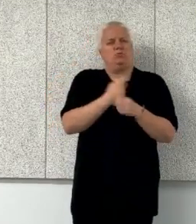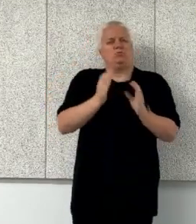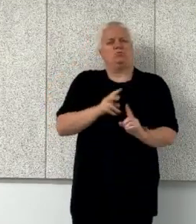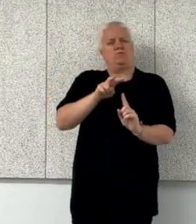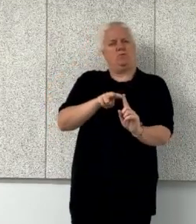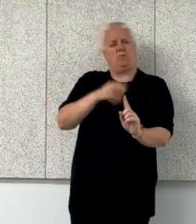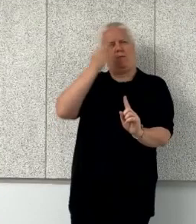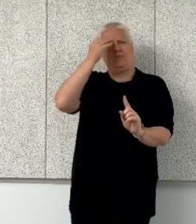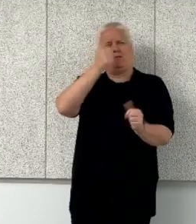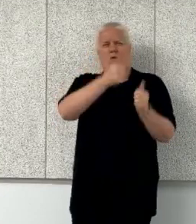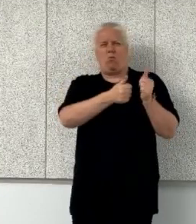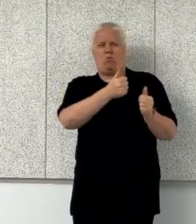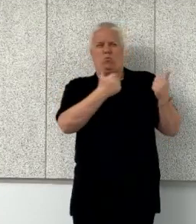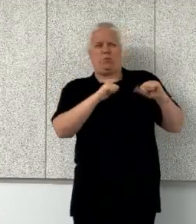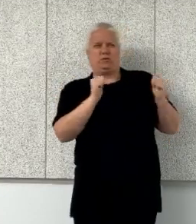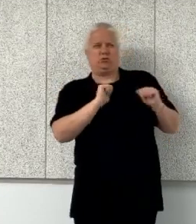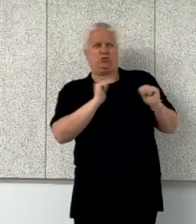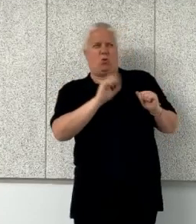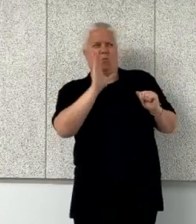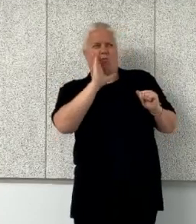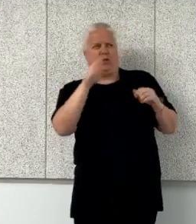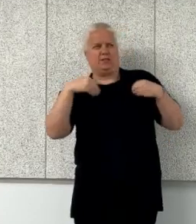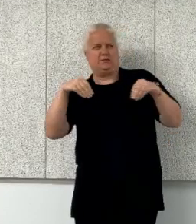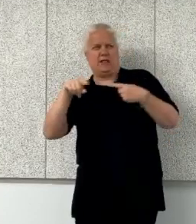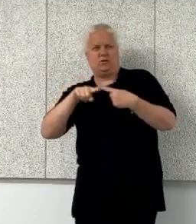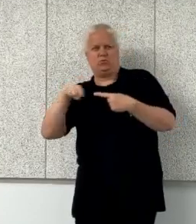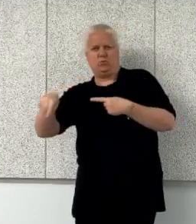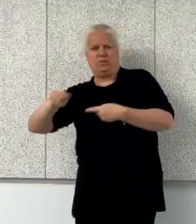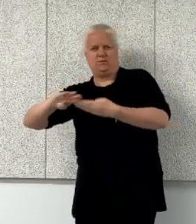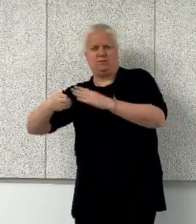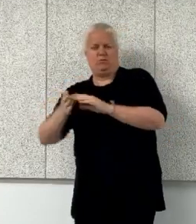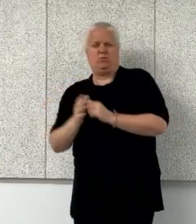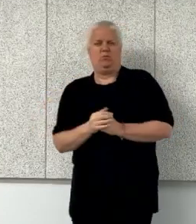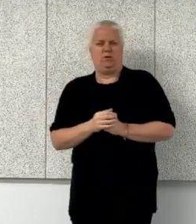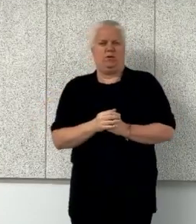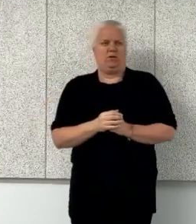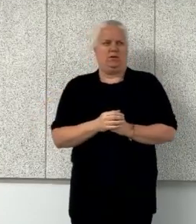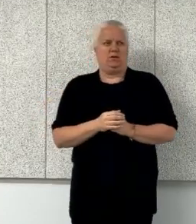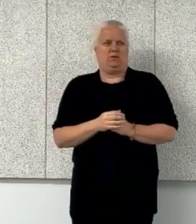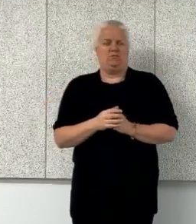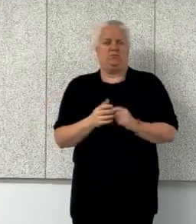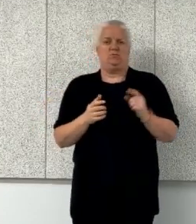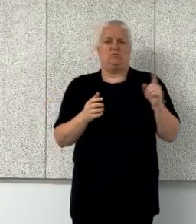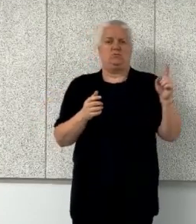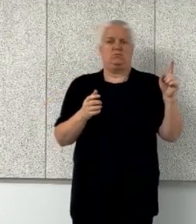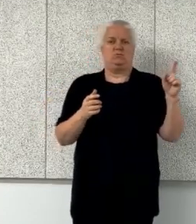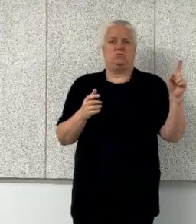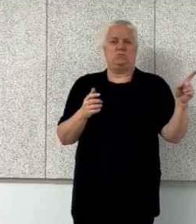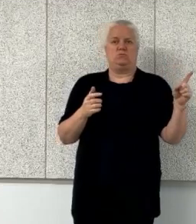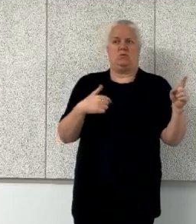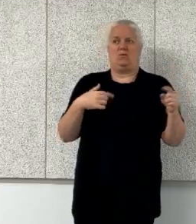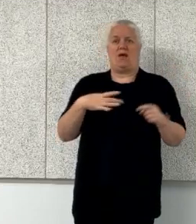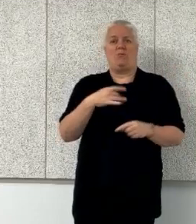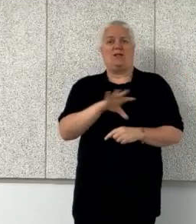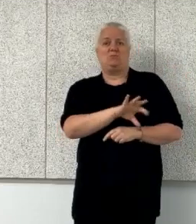sell, I mean, I have the luxury of going, when New York Theater Workshop said, we'd like to do a show, going, I'd like to pick Merrily, We Roll Along as